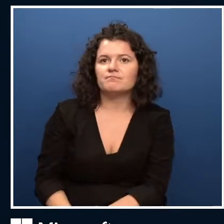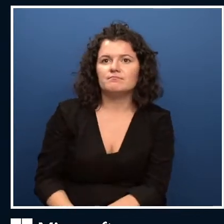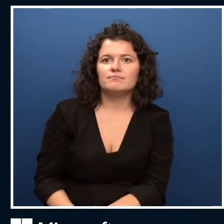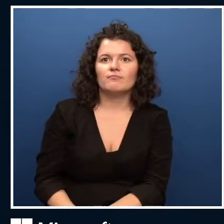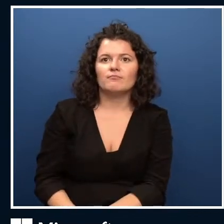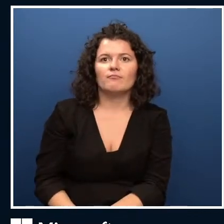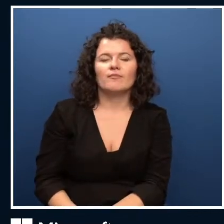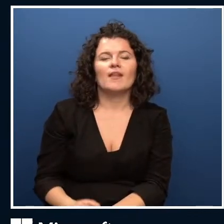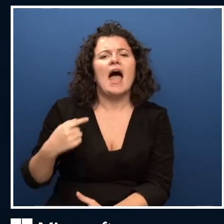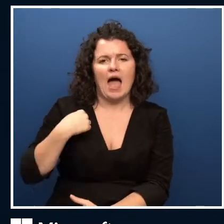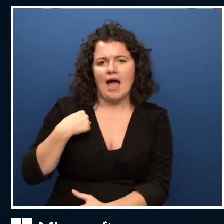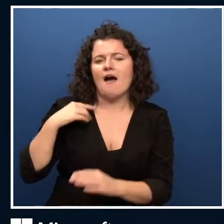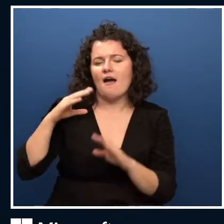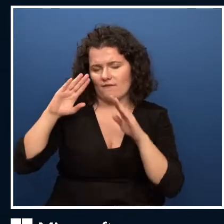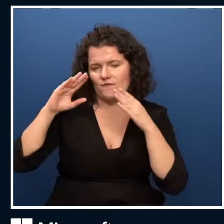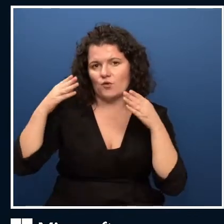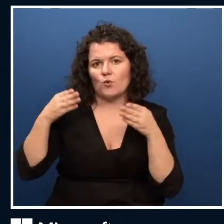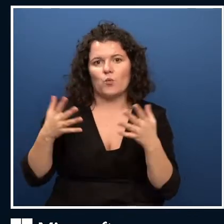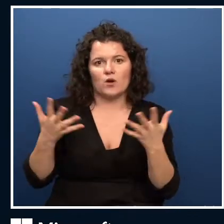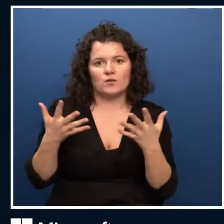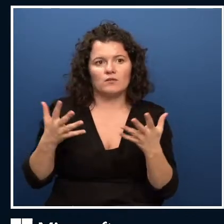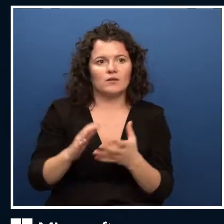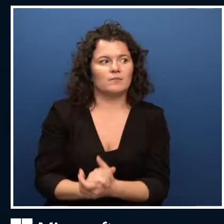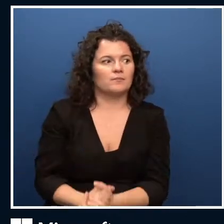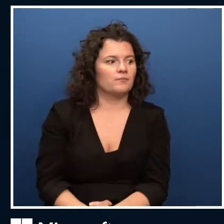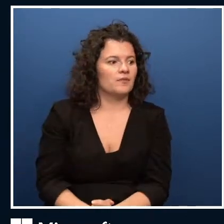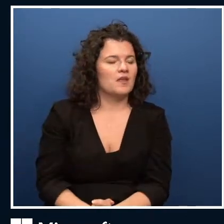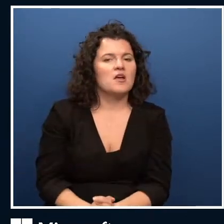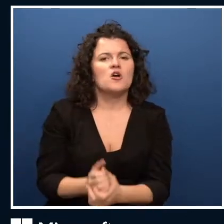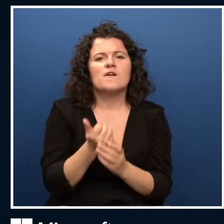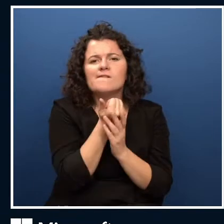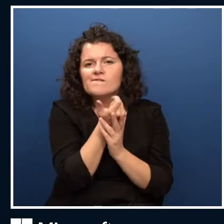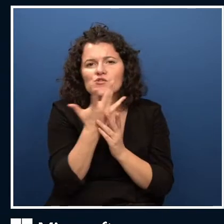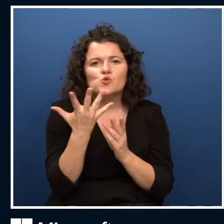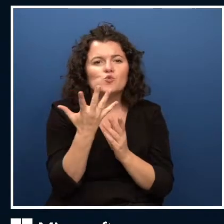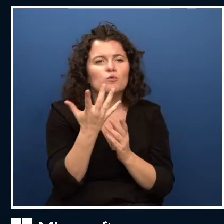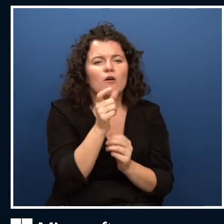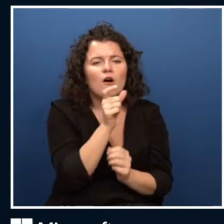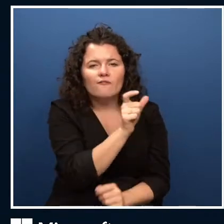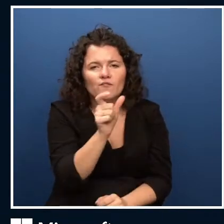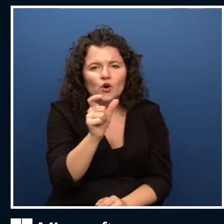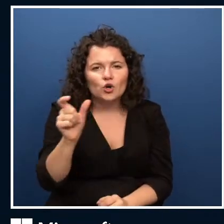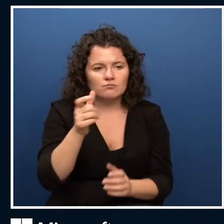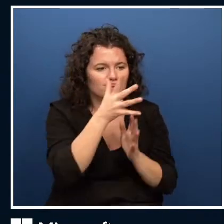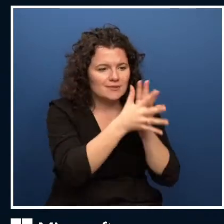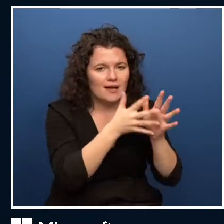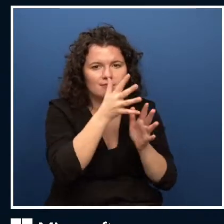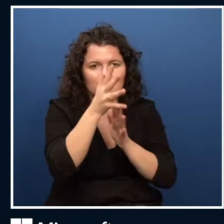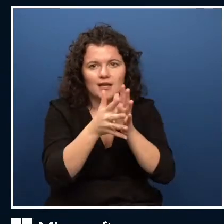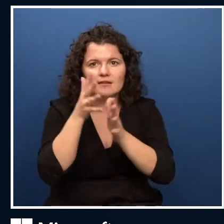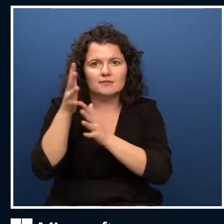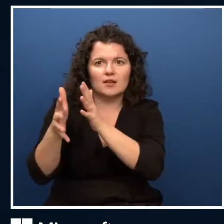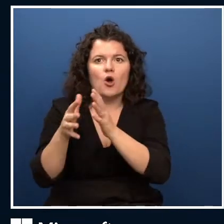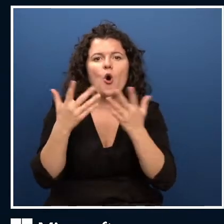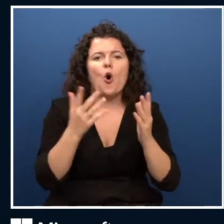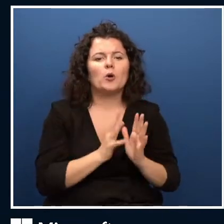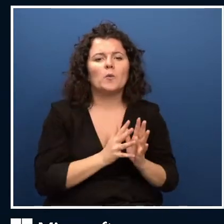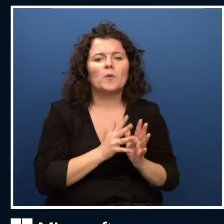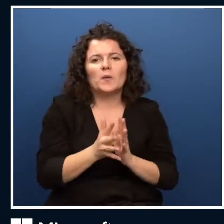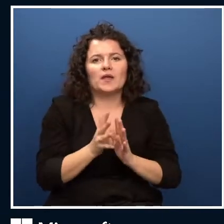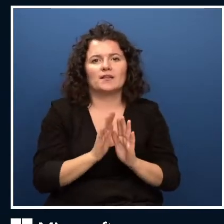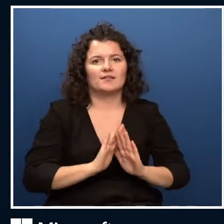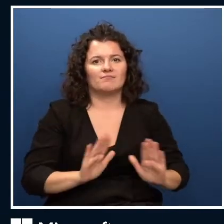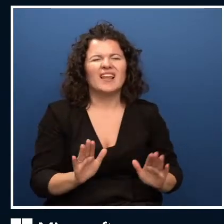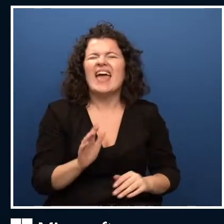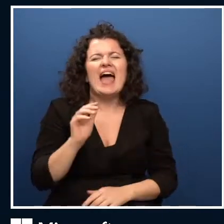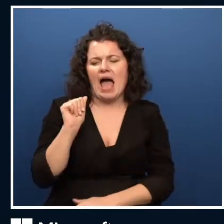concentrating on fewer words, fewer phrases, like not alphabets particularly, but